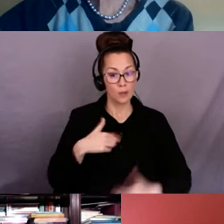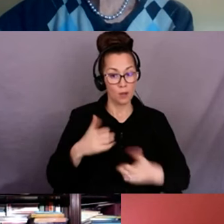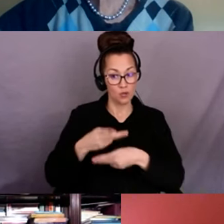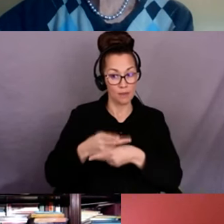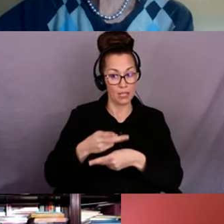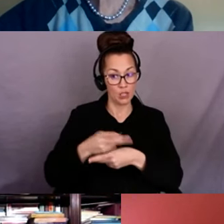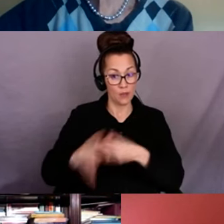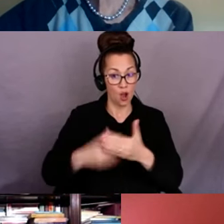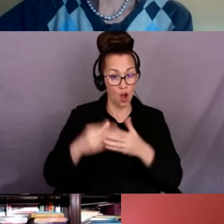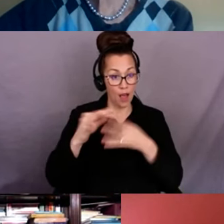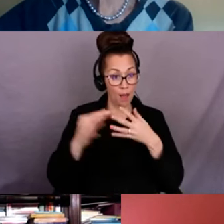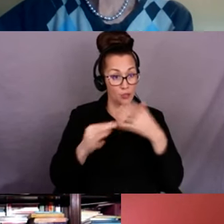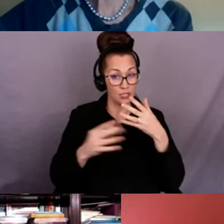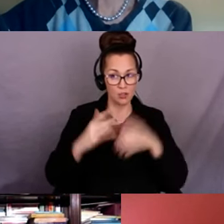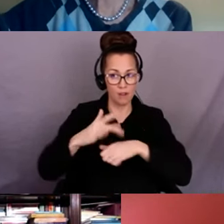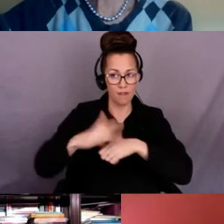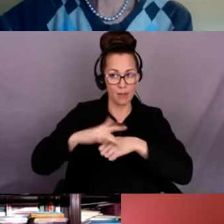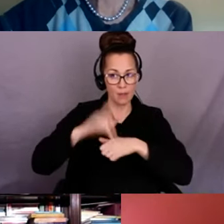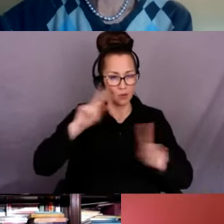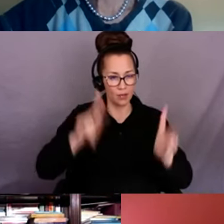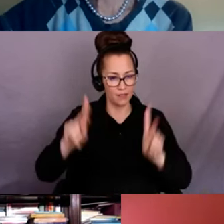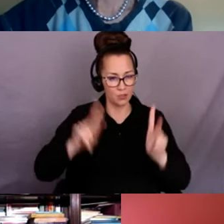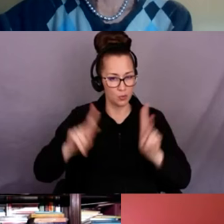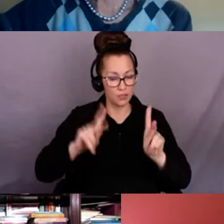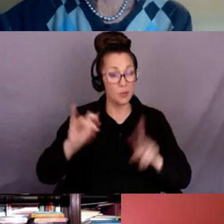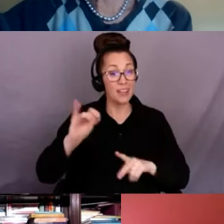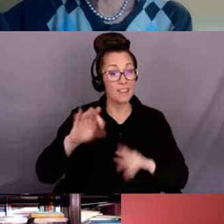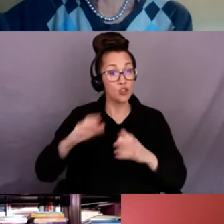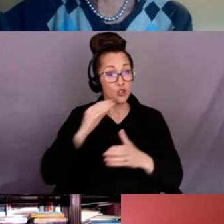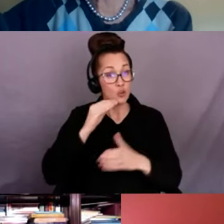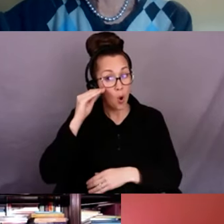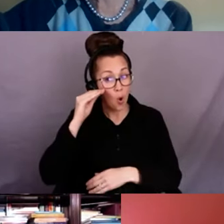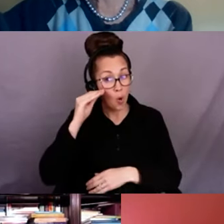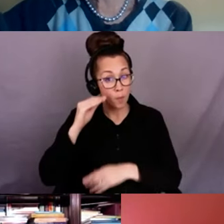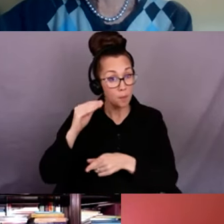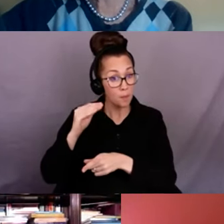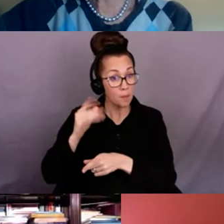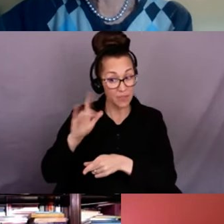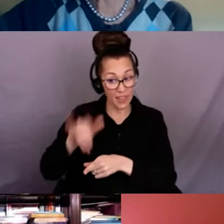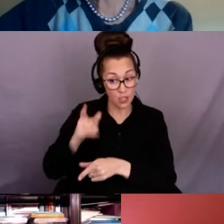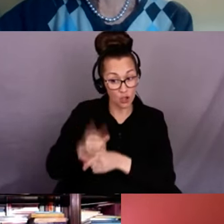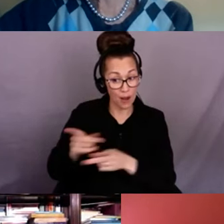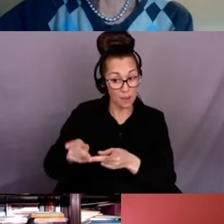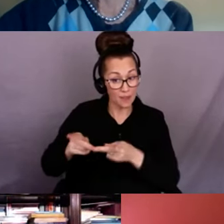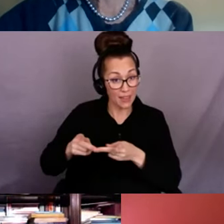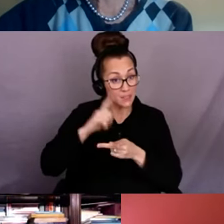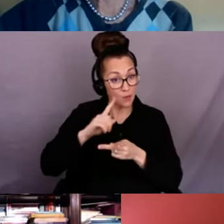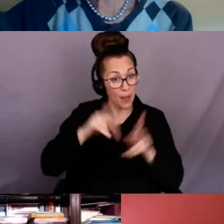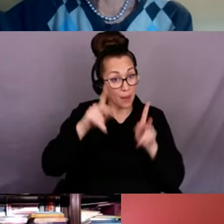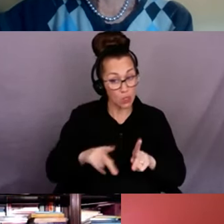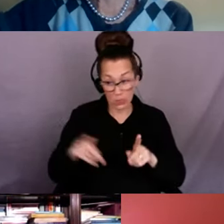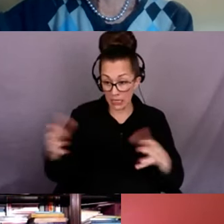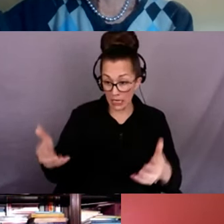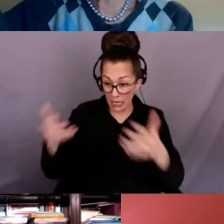all options are available for individuals, right? So if a group home is the right, option for an individual, and that's